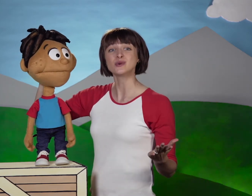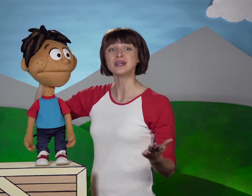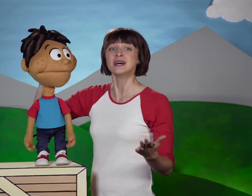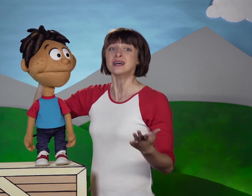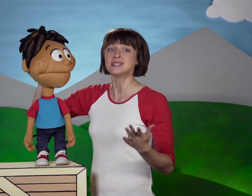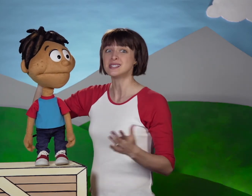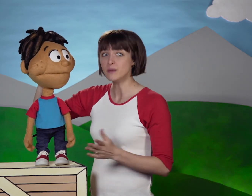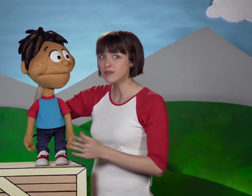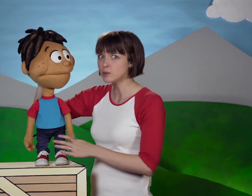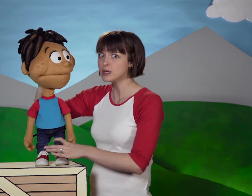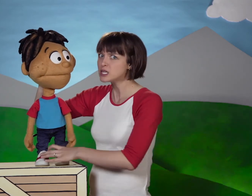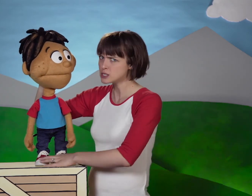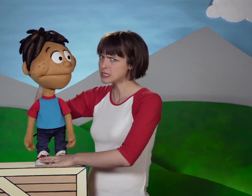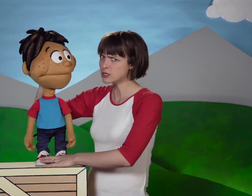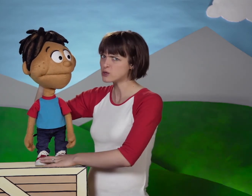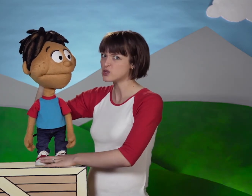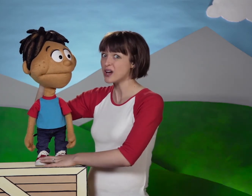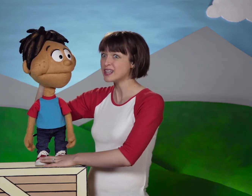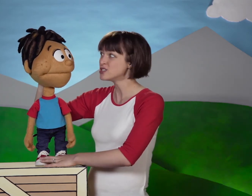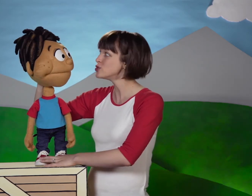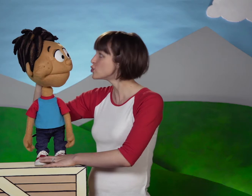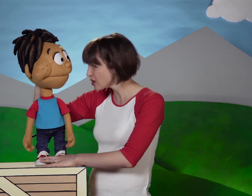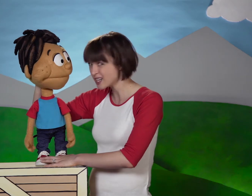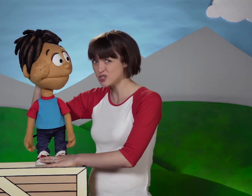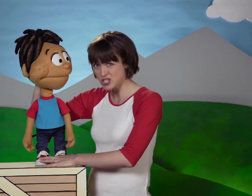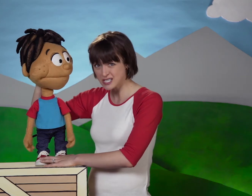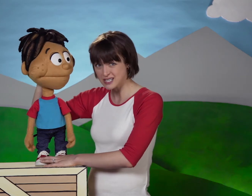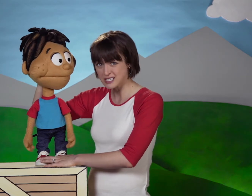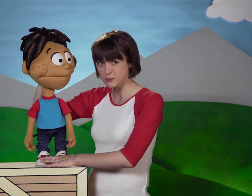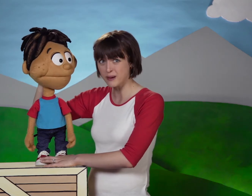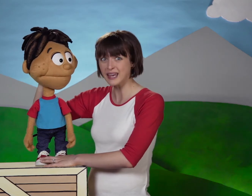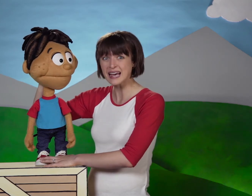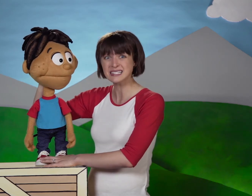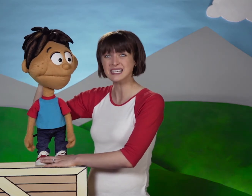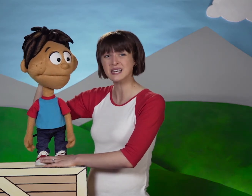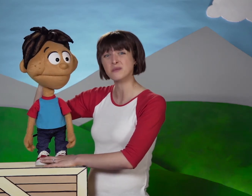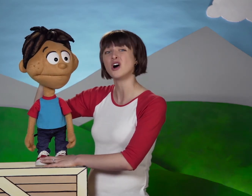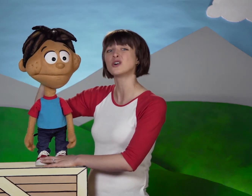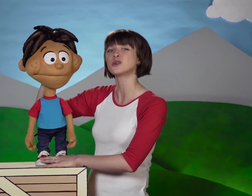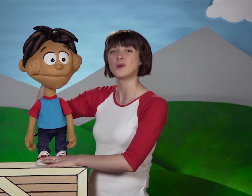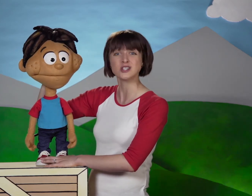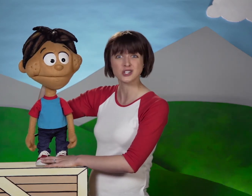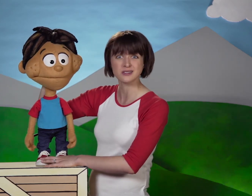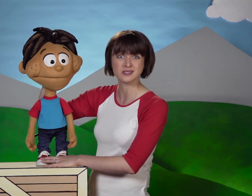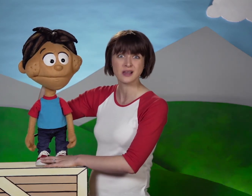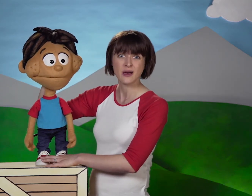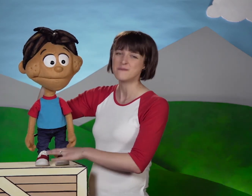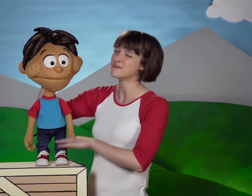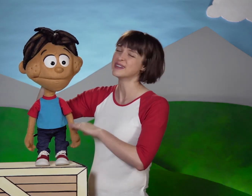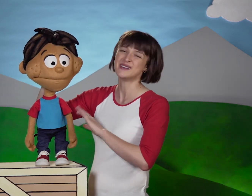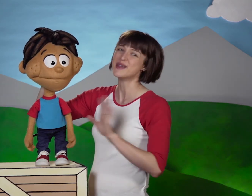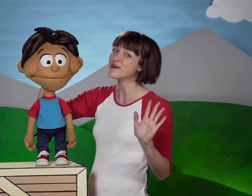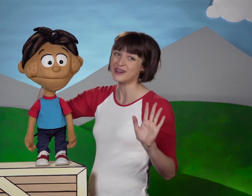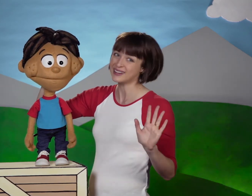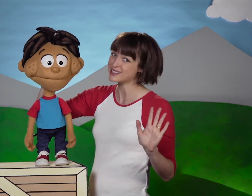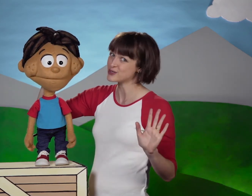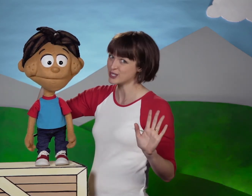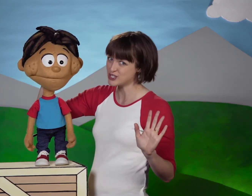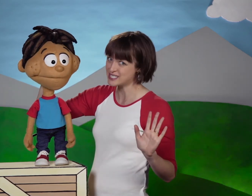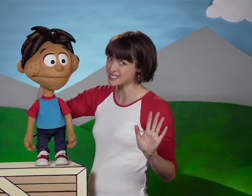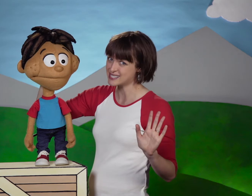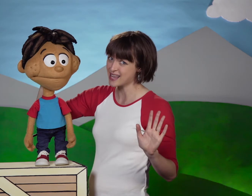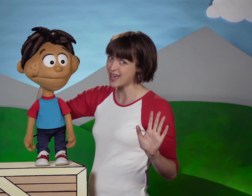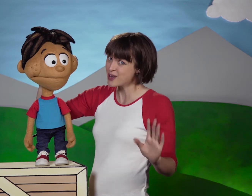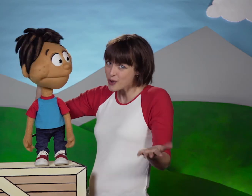Bible story, some of the religious leaders tried to trick Jesus by asking him hard questions. But no one can